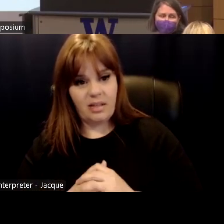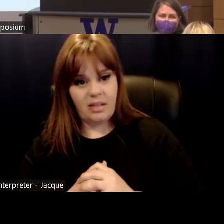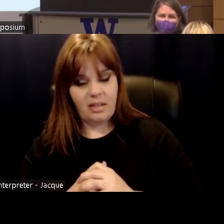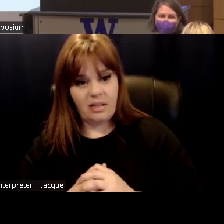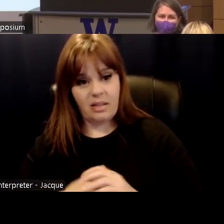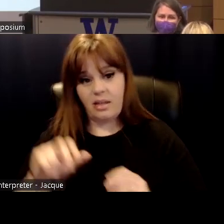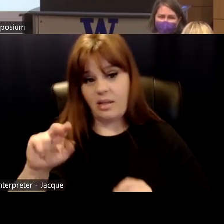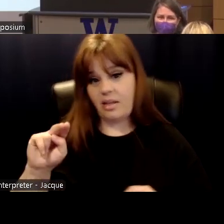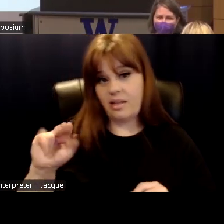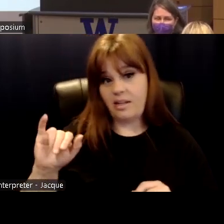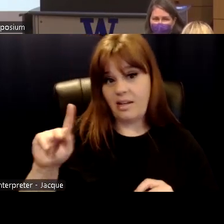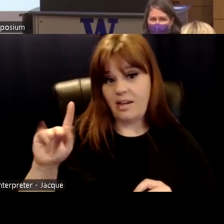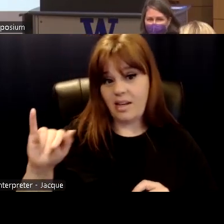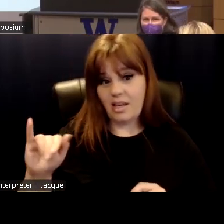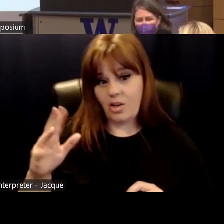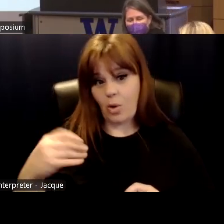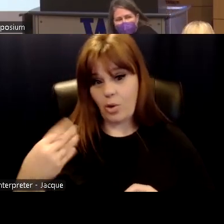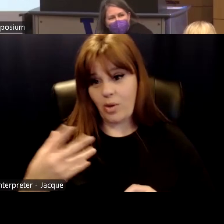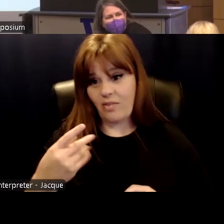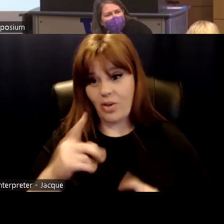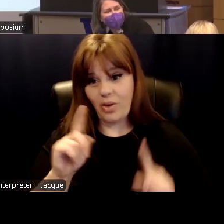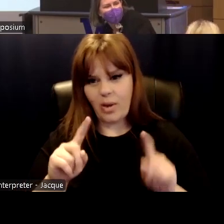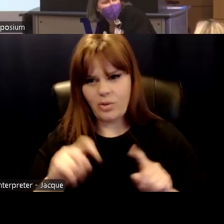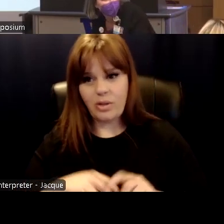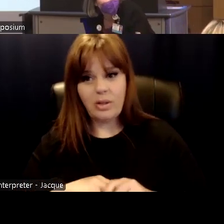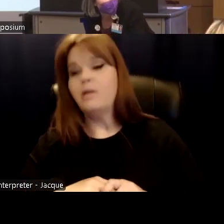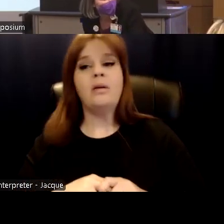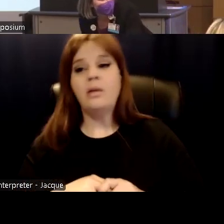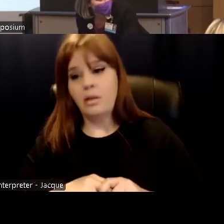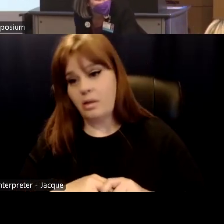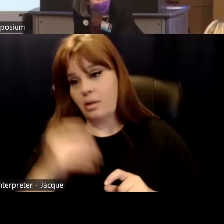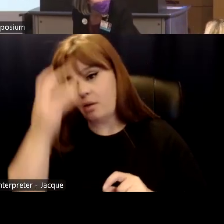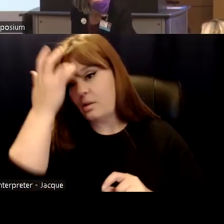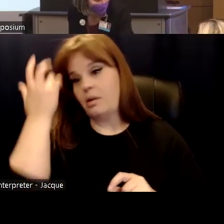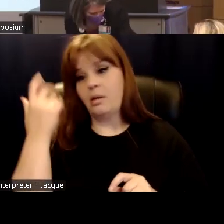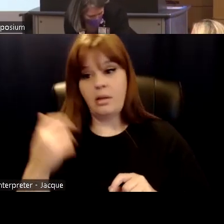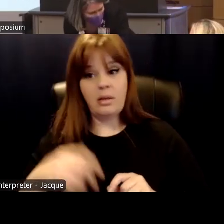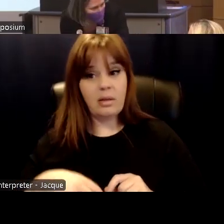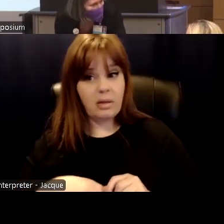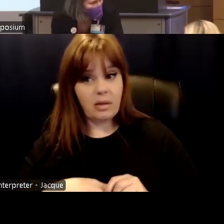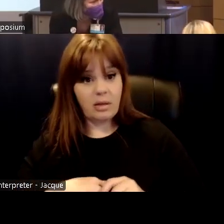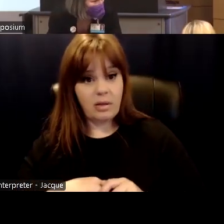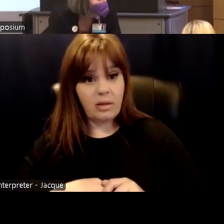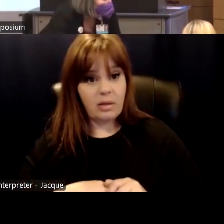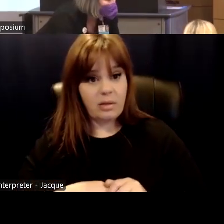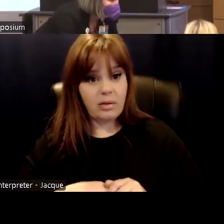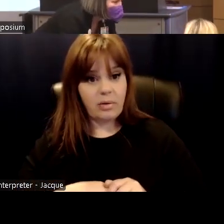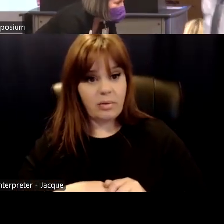Nikki, would you like to give her the questions? Yeah, we'll start. Okay. All right.